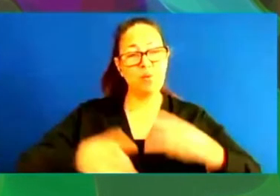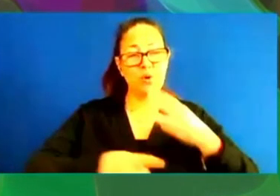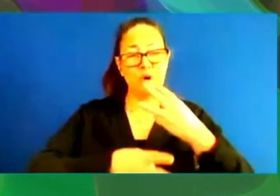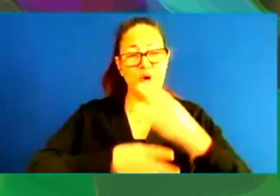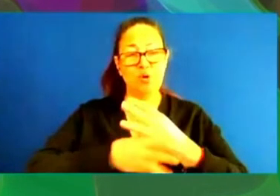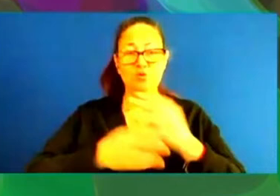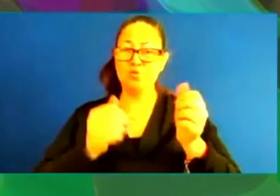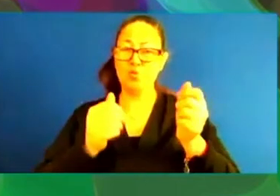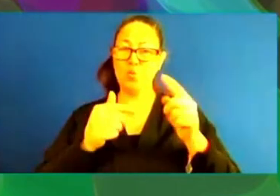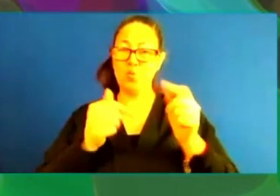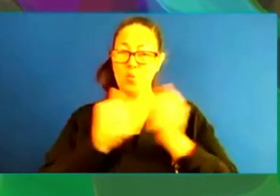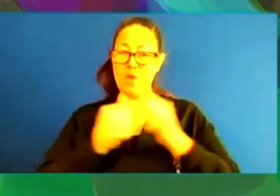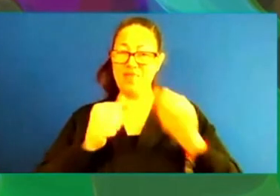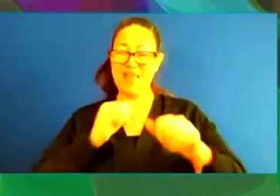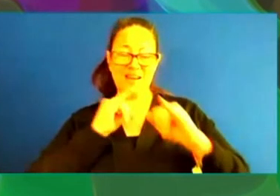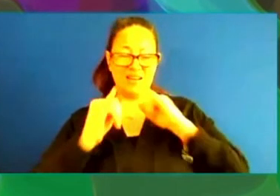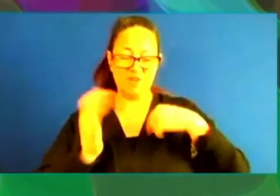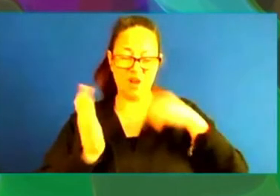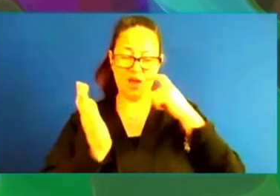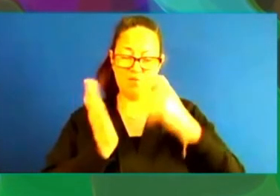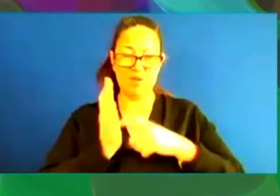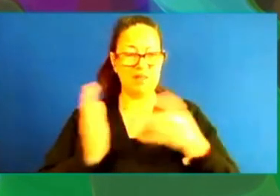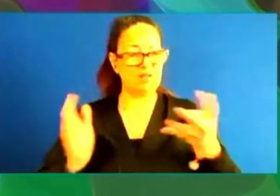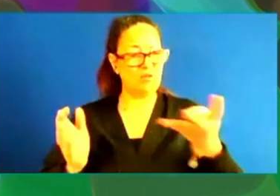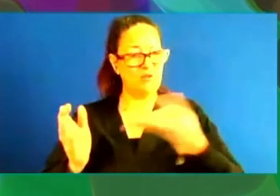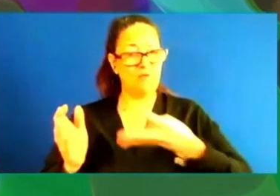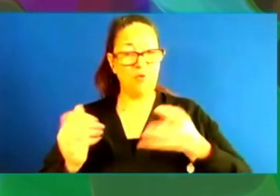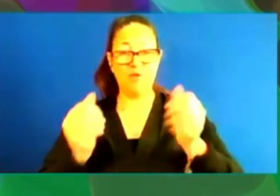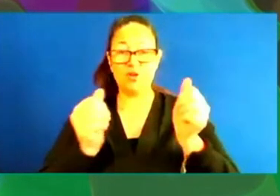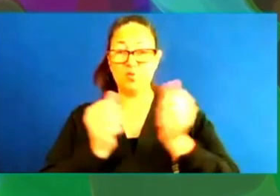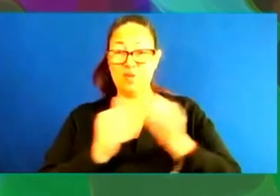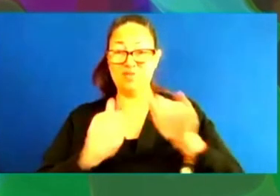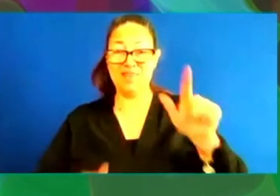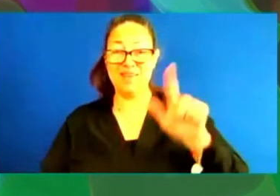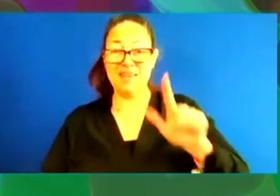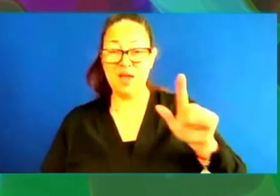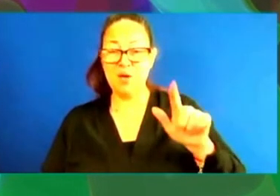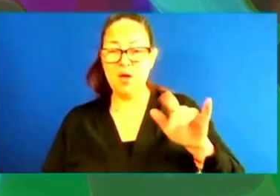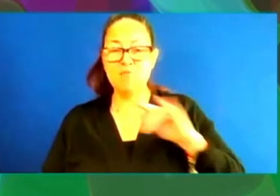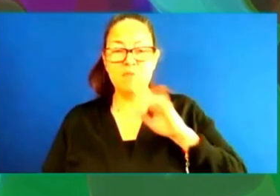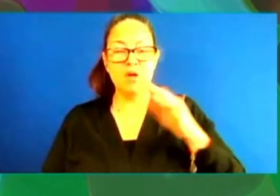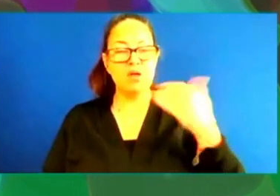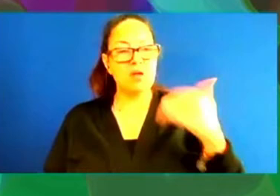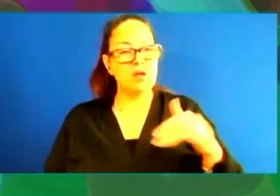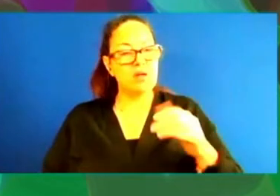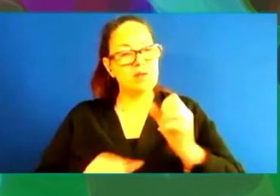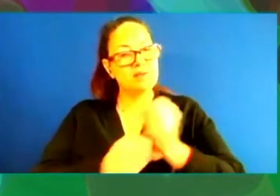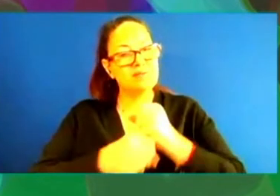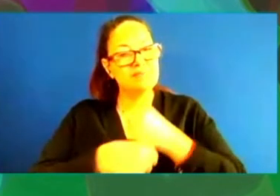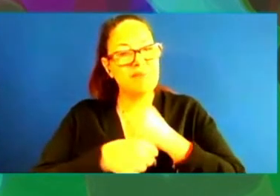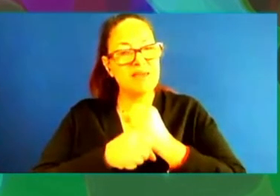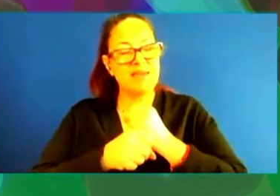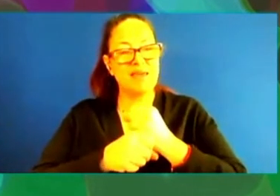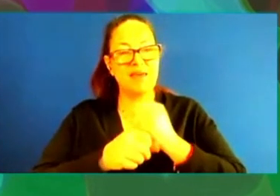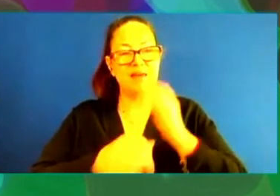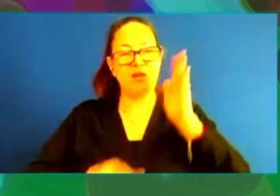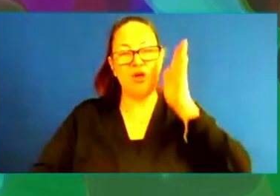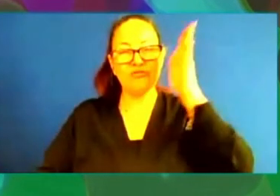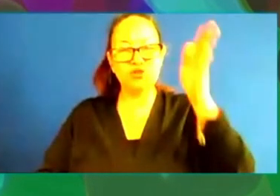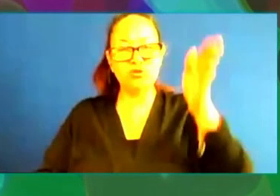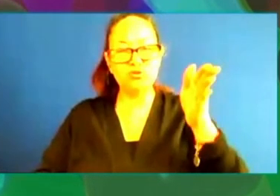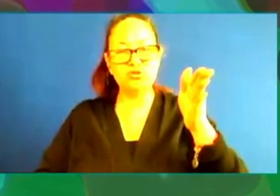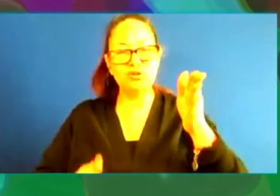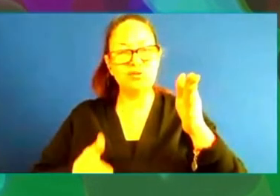I realized that the four of us, along with the Schomburg, were designing a future. We were actually using the space and designing